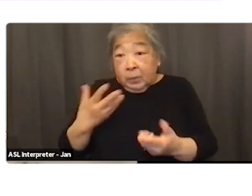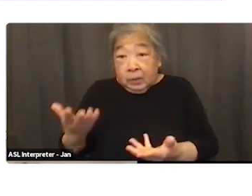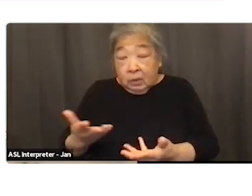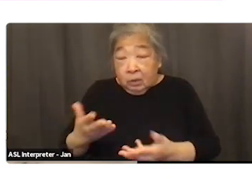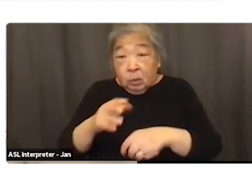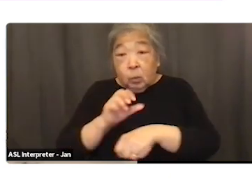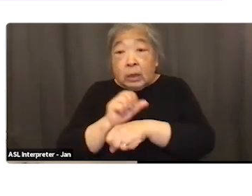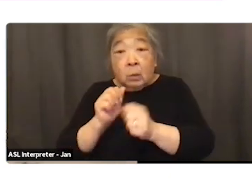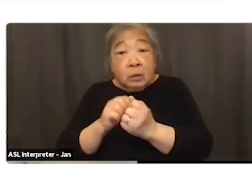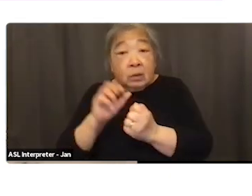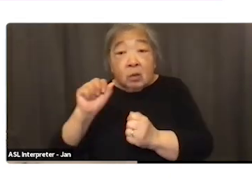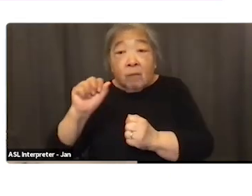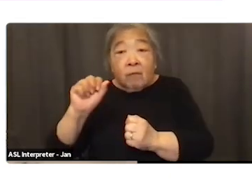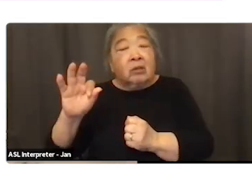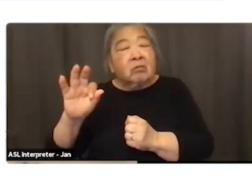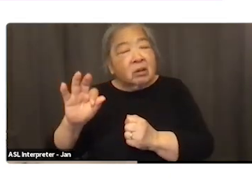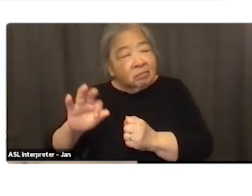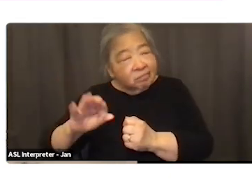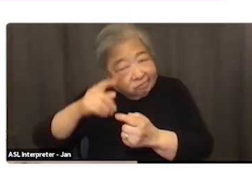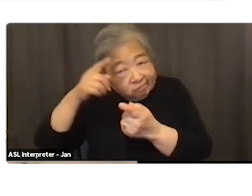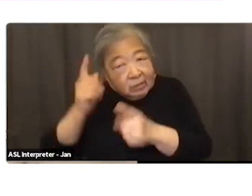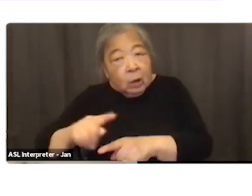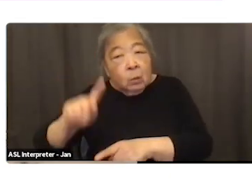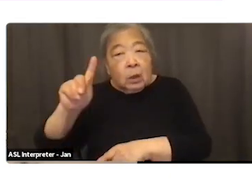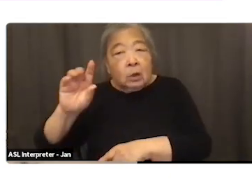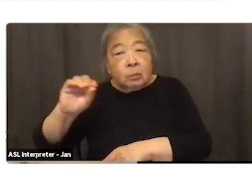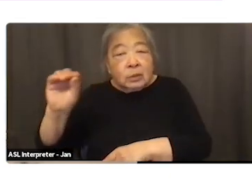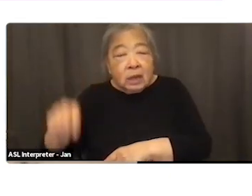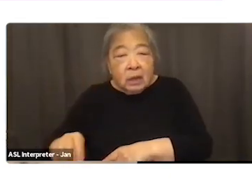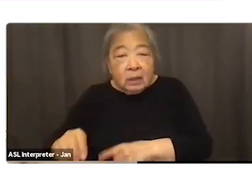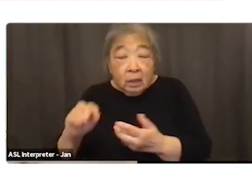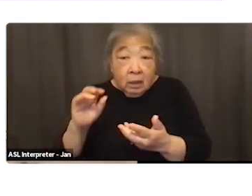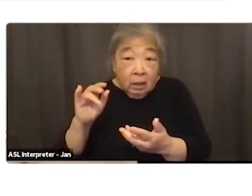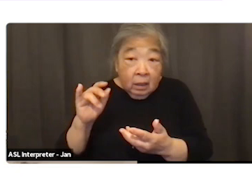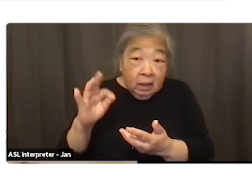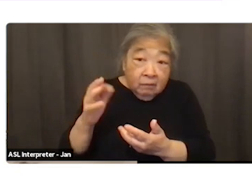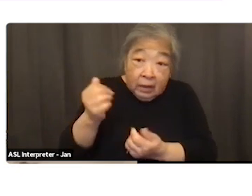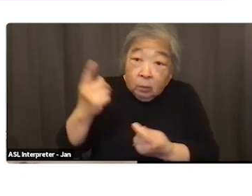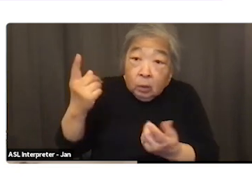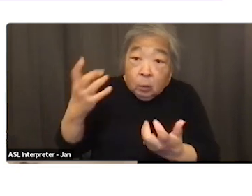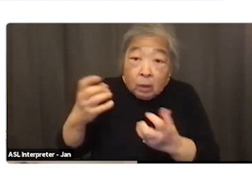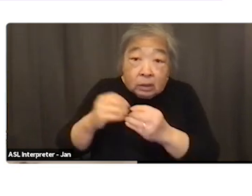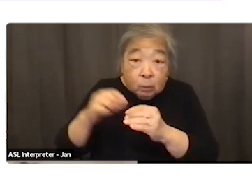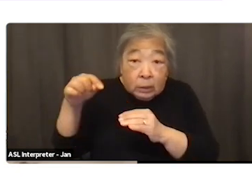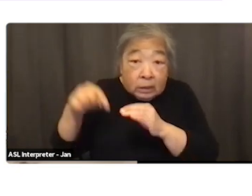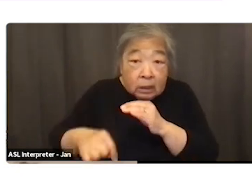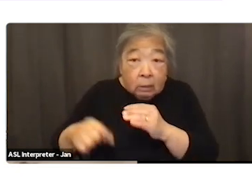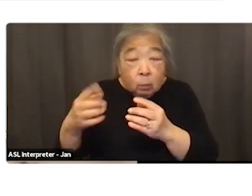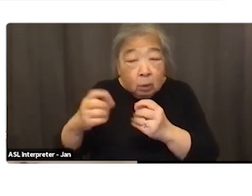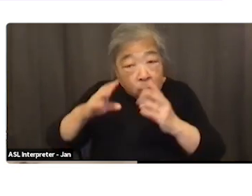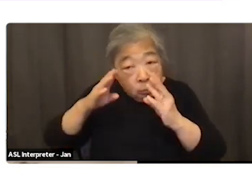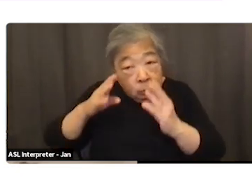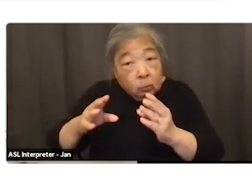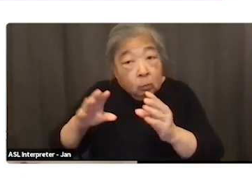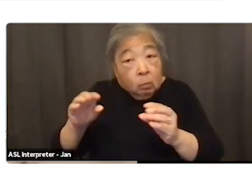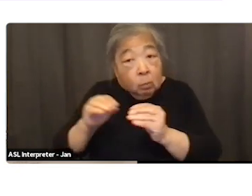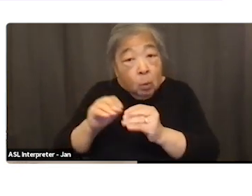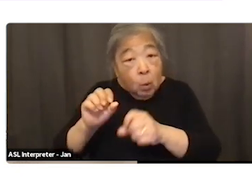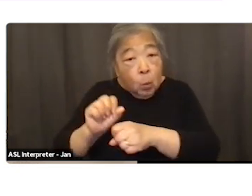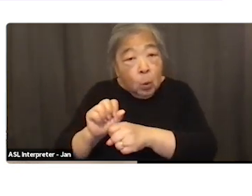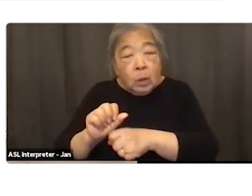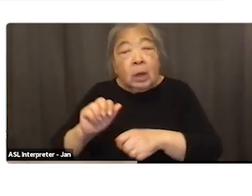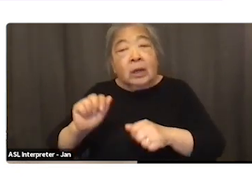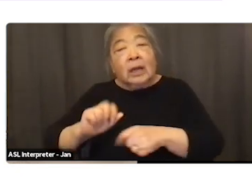And just in terms of offerings, if anybody wants to go deeper and do this work, they can use the discount code